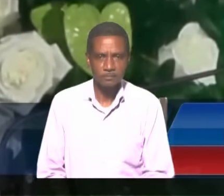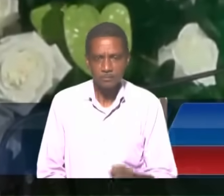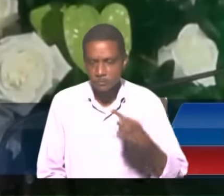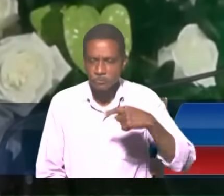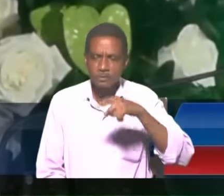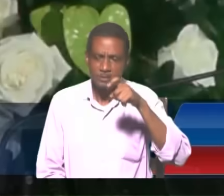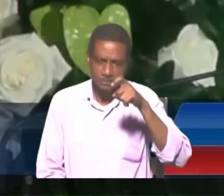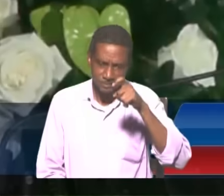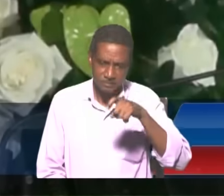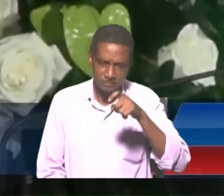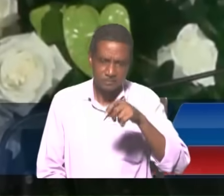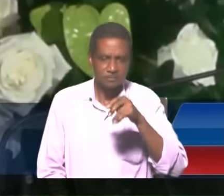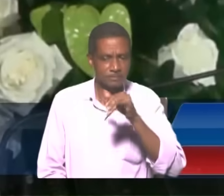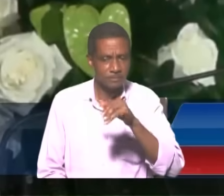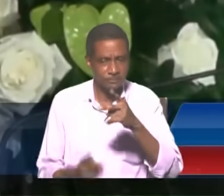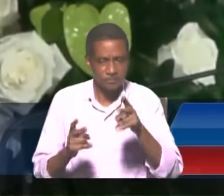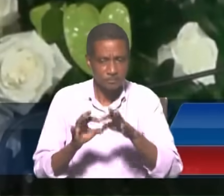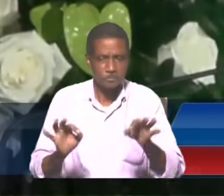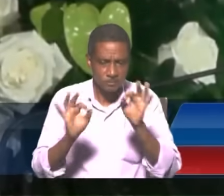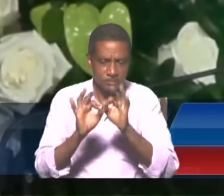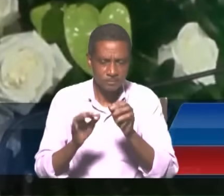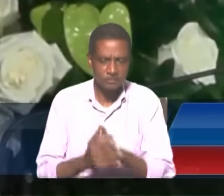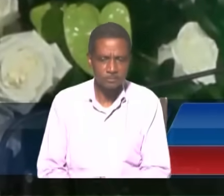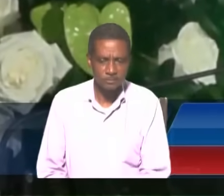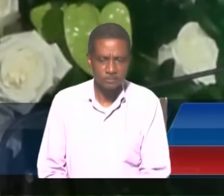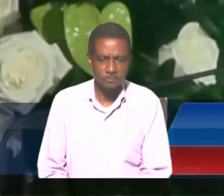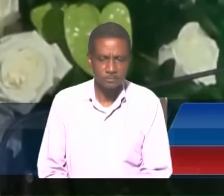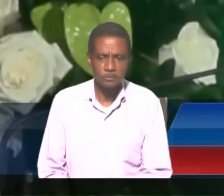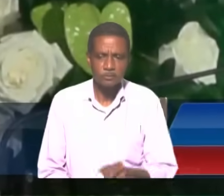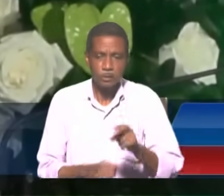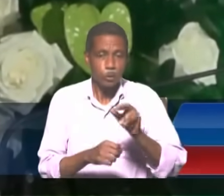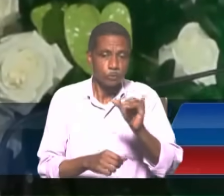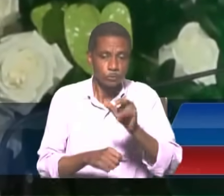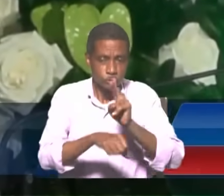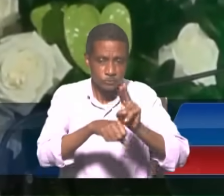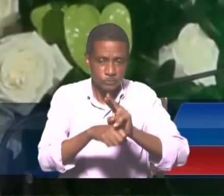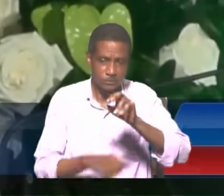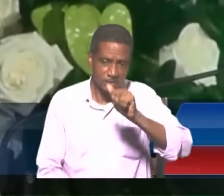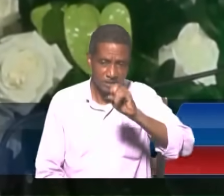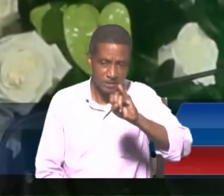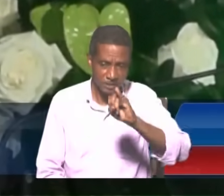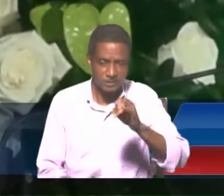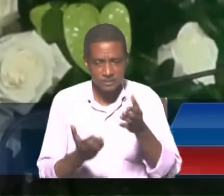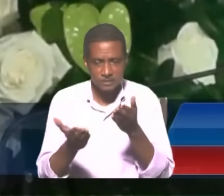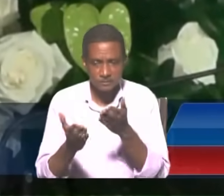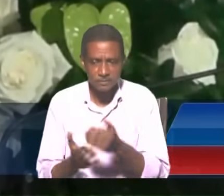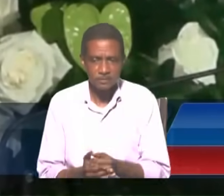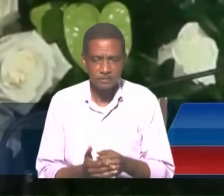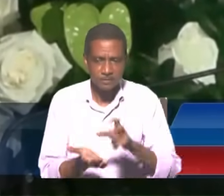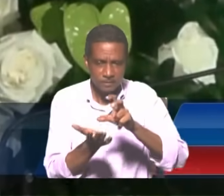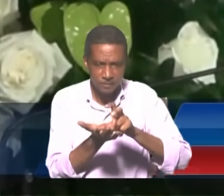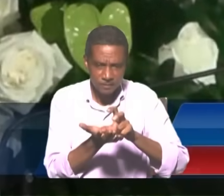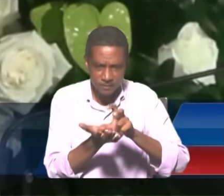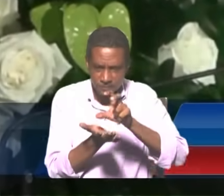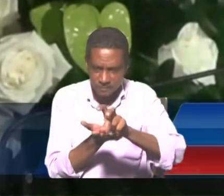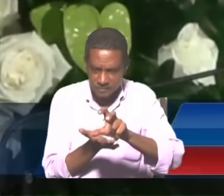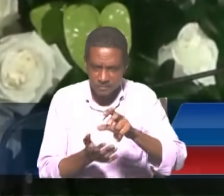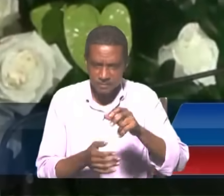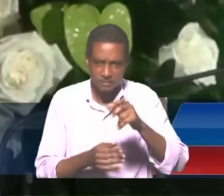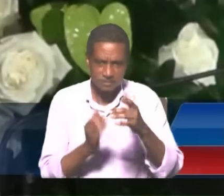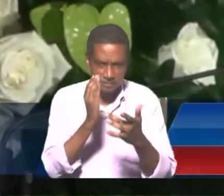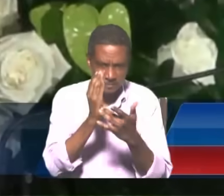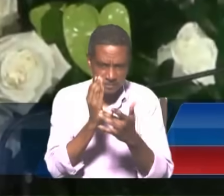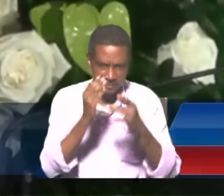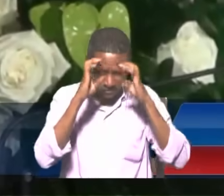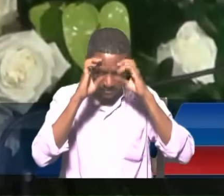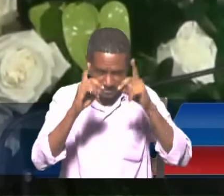very important thing. So I say, empower youth through AI and digital skills. Invest in TechVoc education so